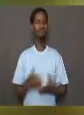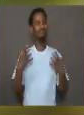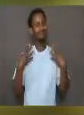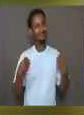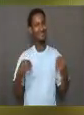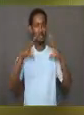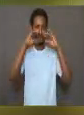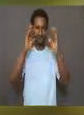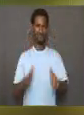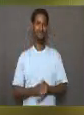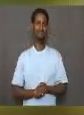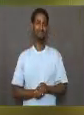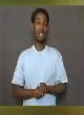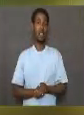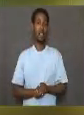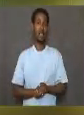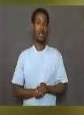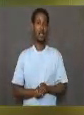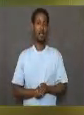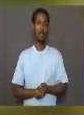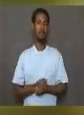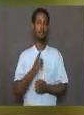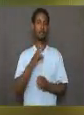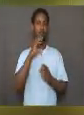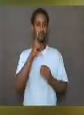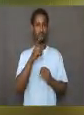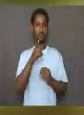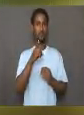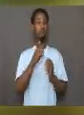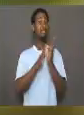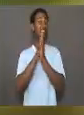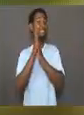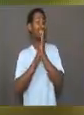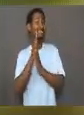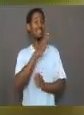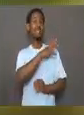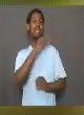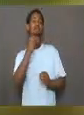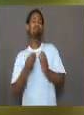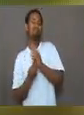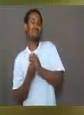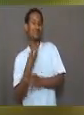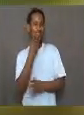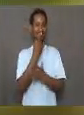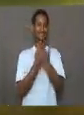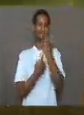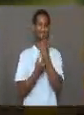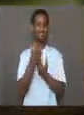Hello, students. I hope that you had an interesting and productive